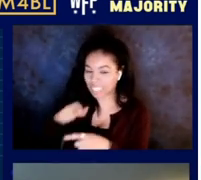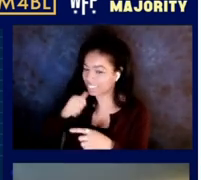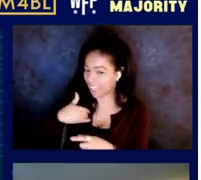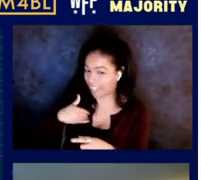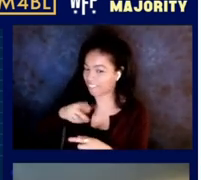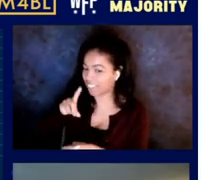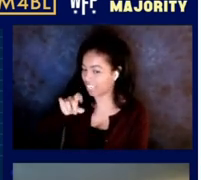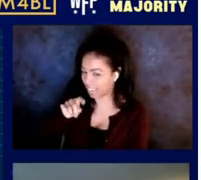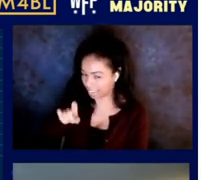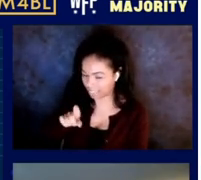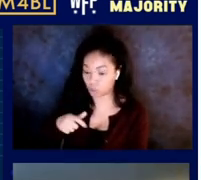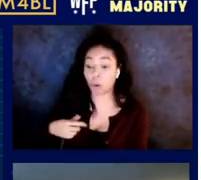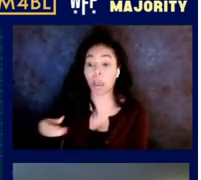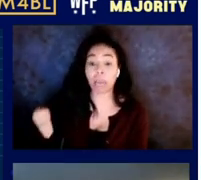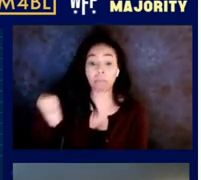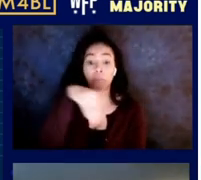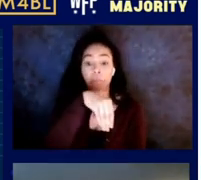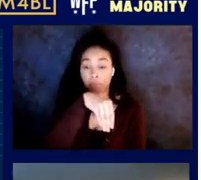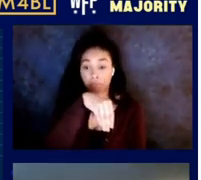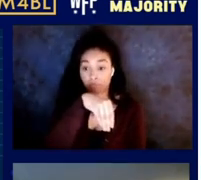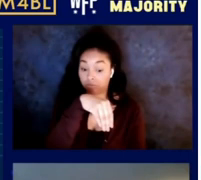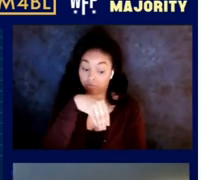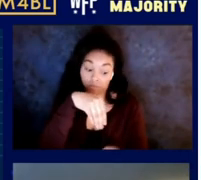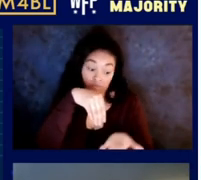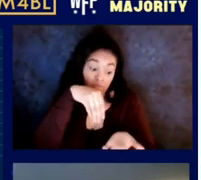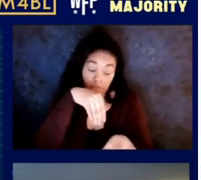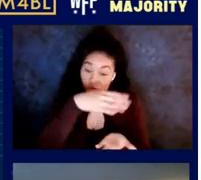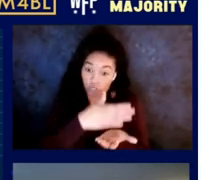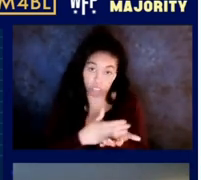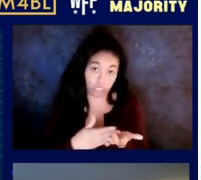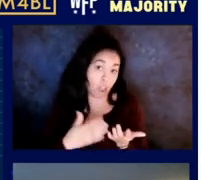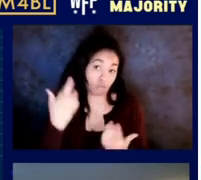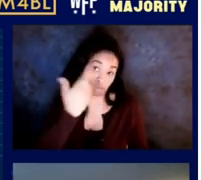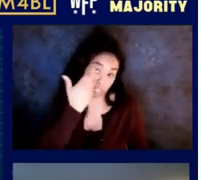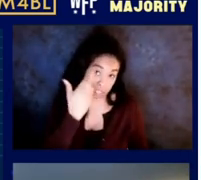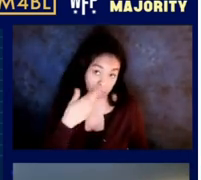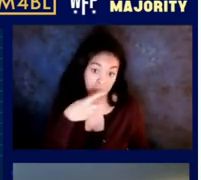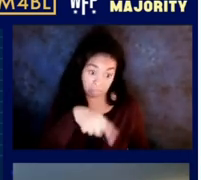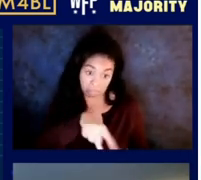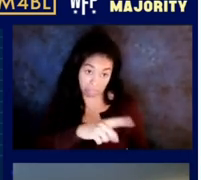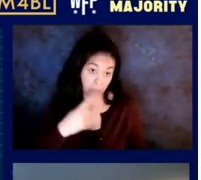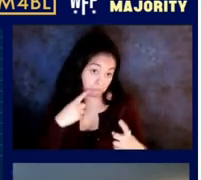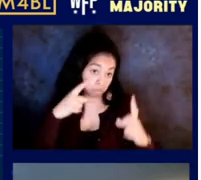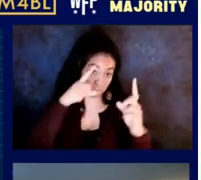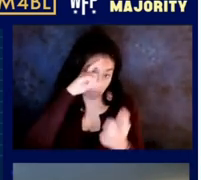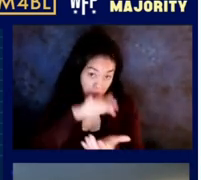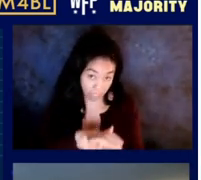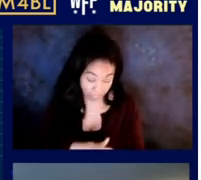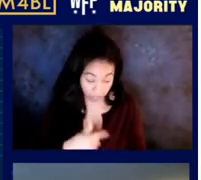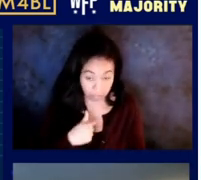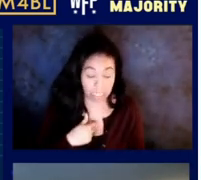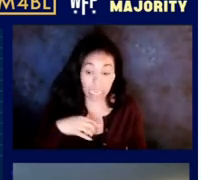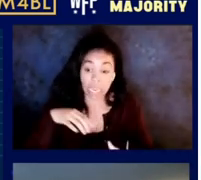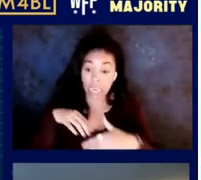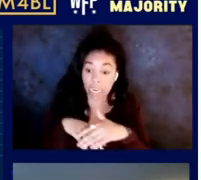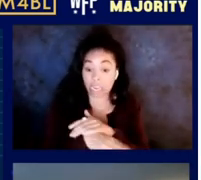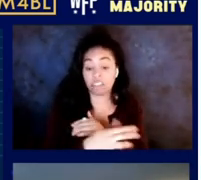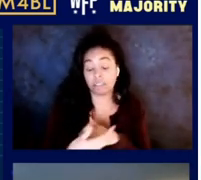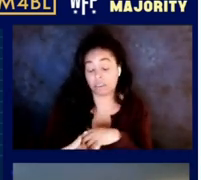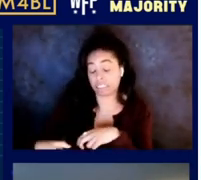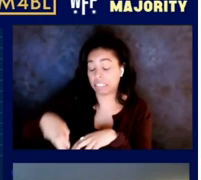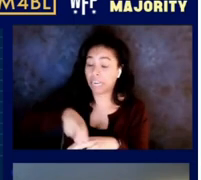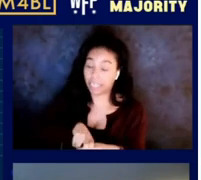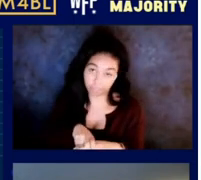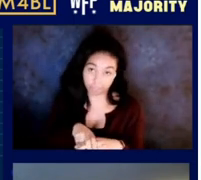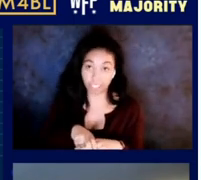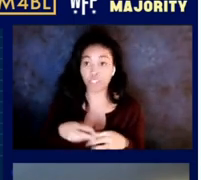press badge. For some reason, it all worked. They believed my story. I got in, I sat down there, tried to